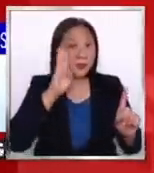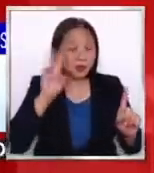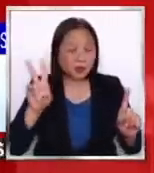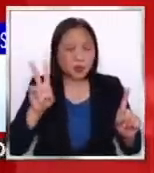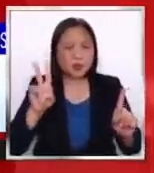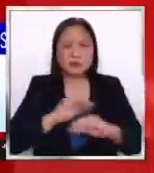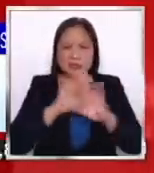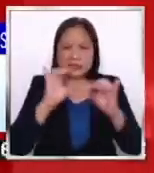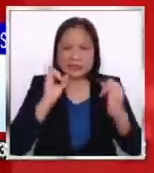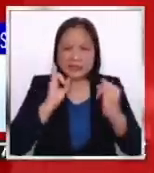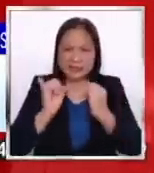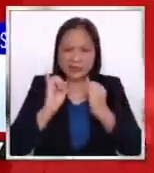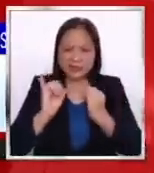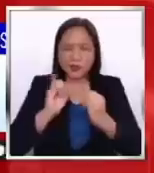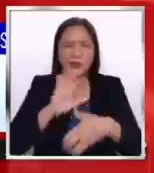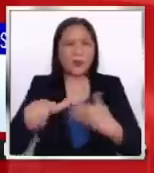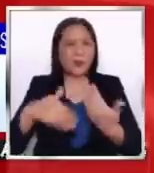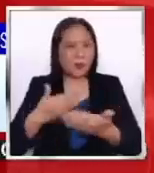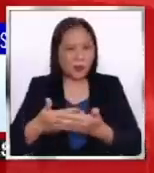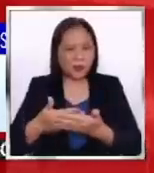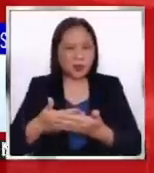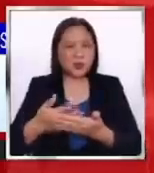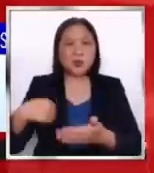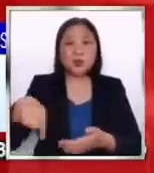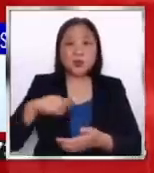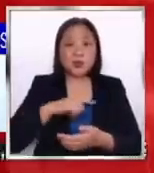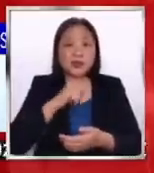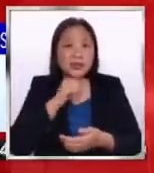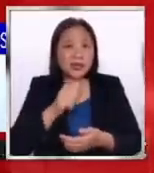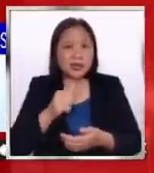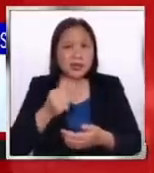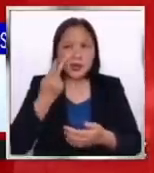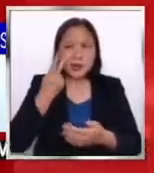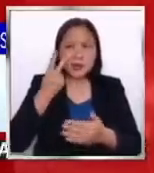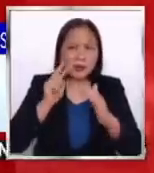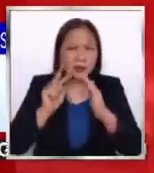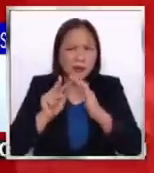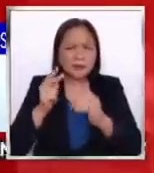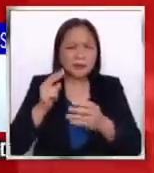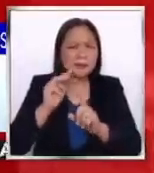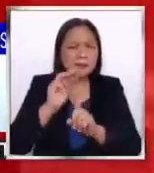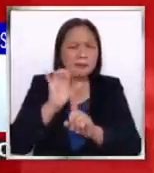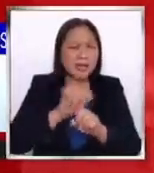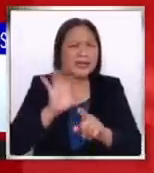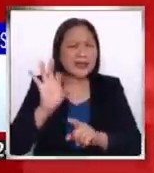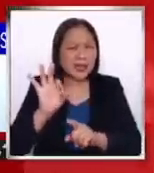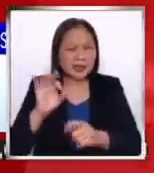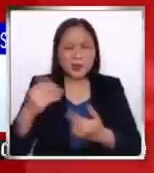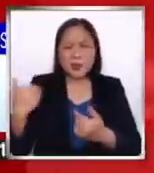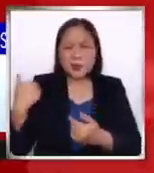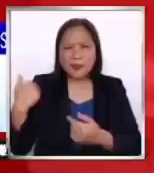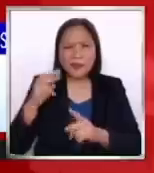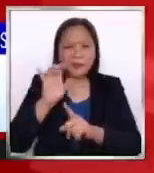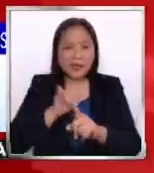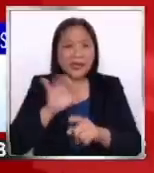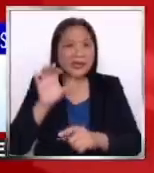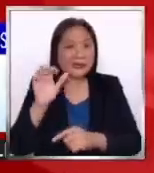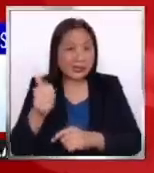sa lahat, is for us not to look beyond May 9. And it is only May 10 and we have a lot of work to do.